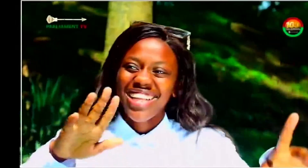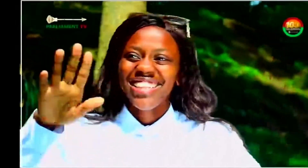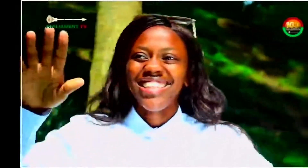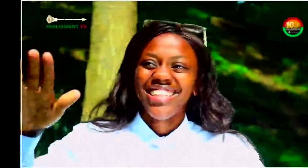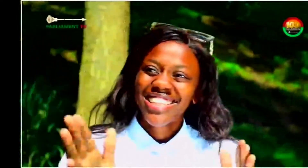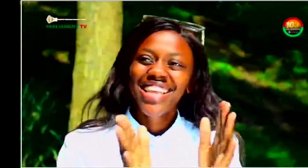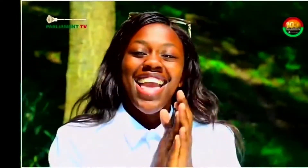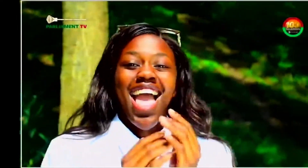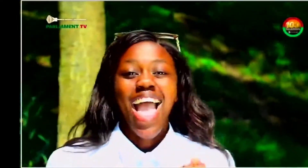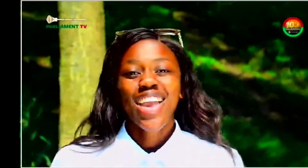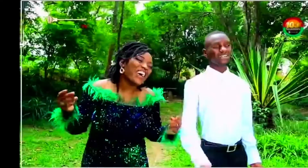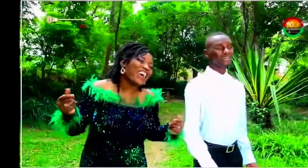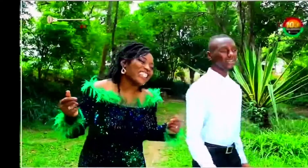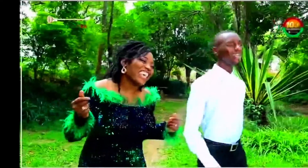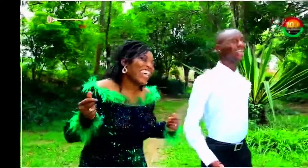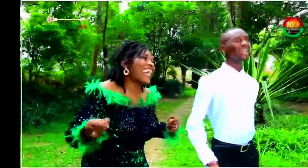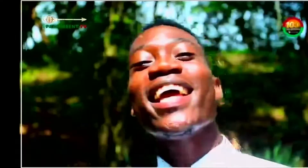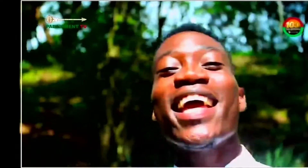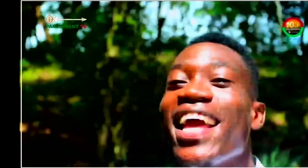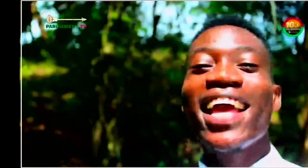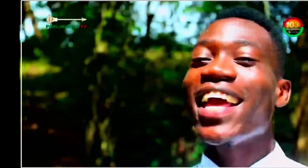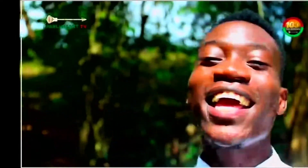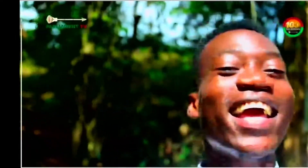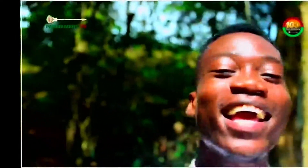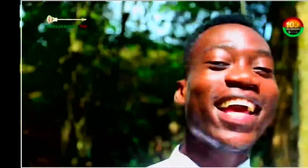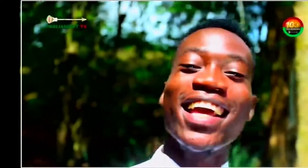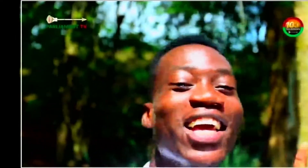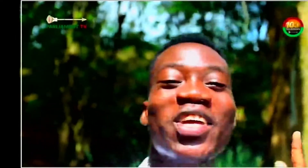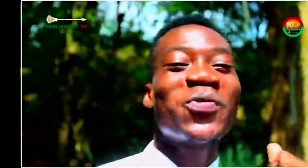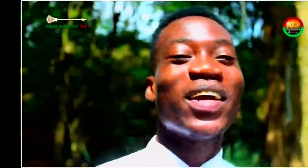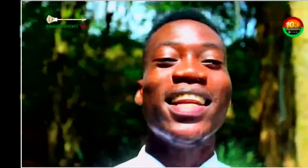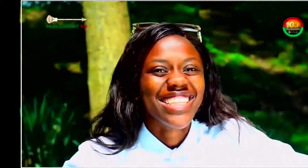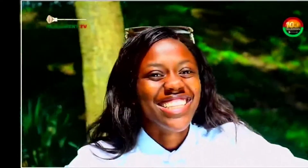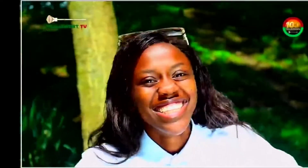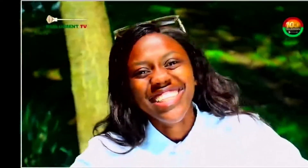pamwamba pa mazina yonse.